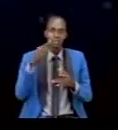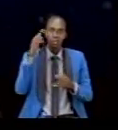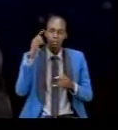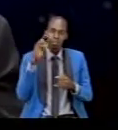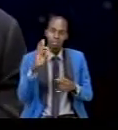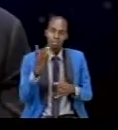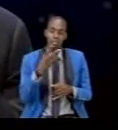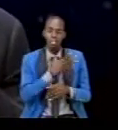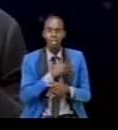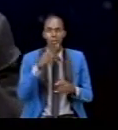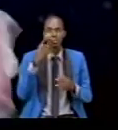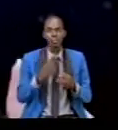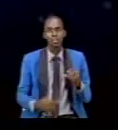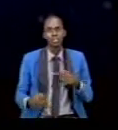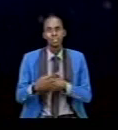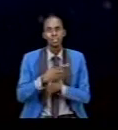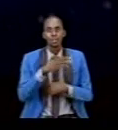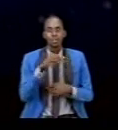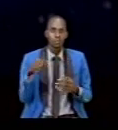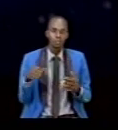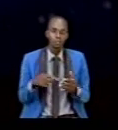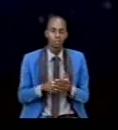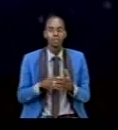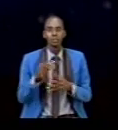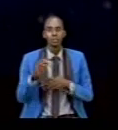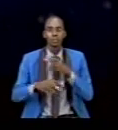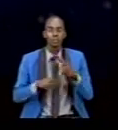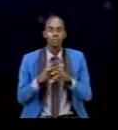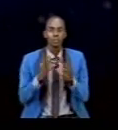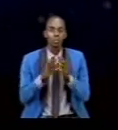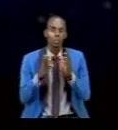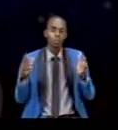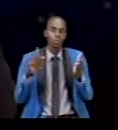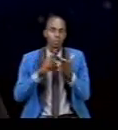day of this global crusade.